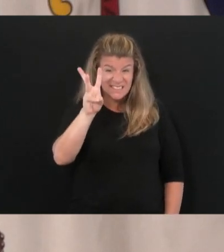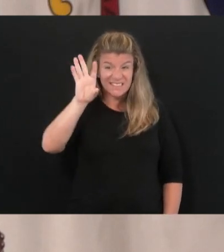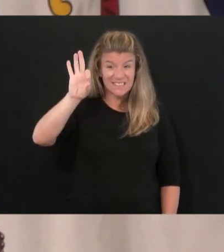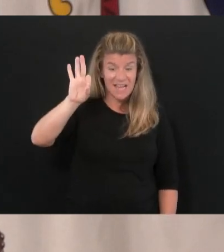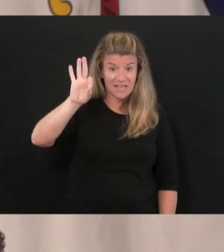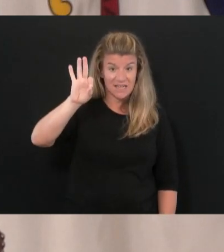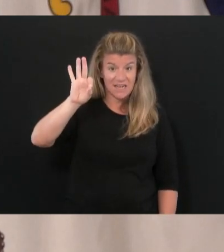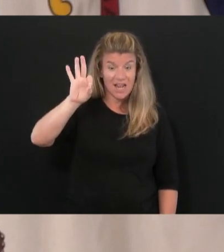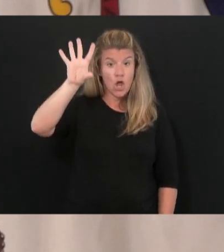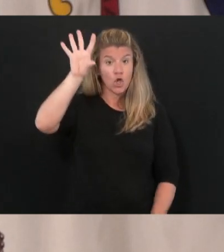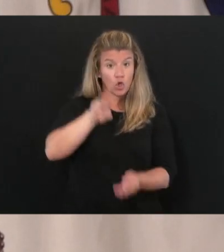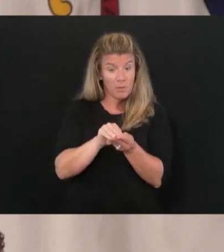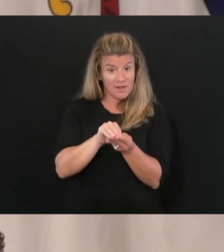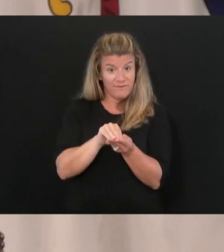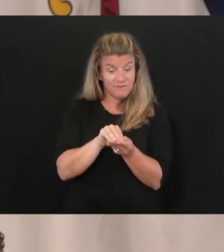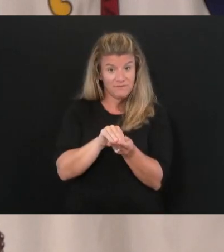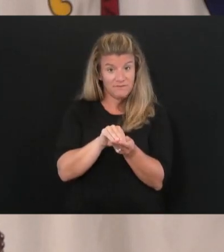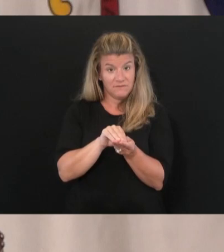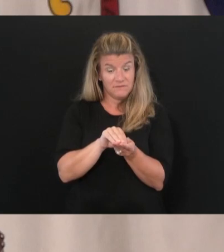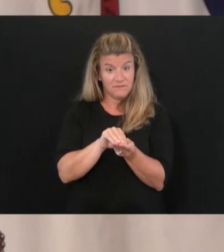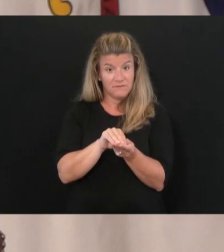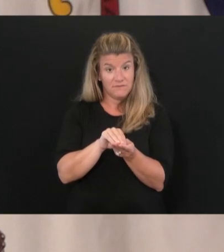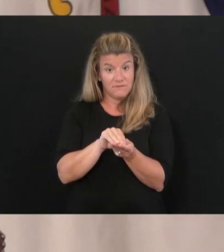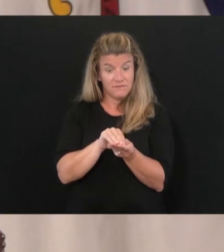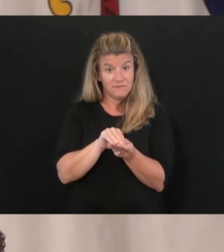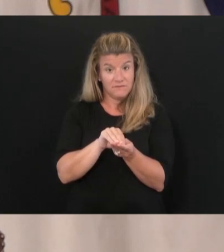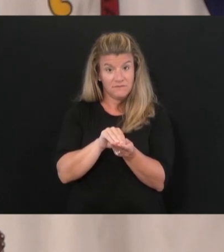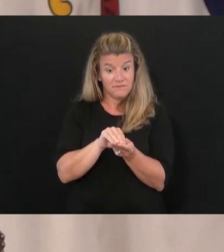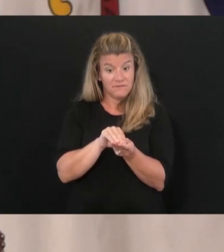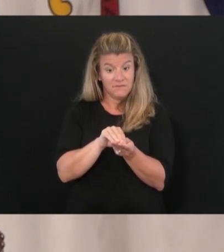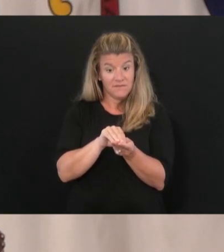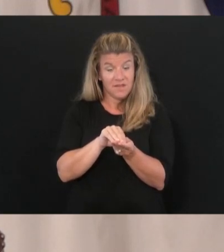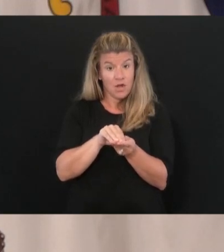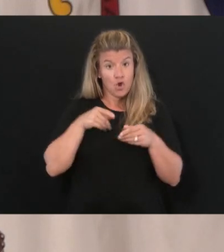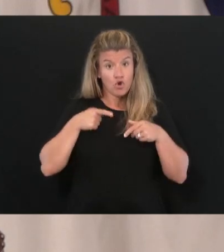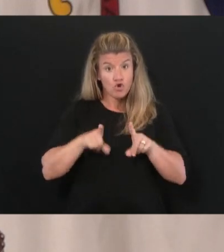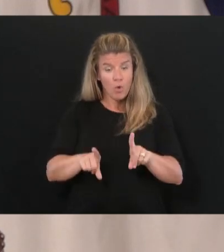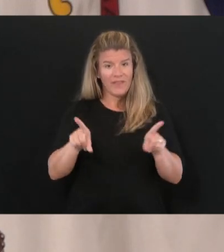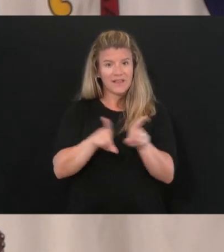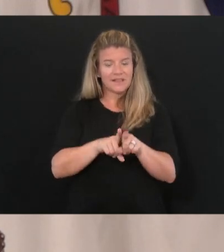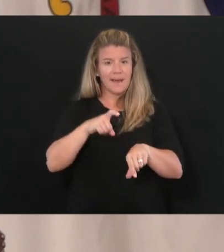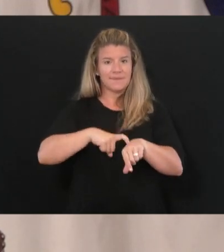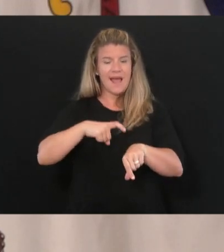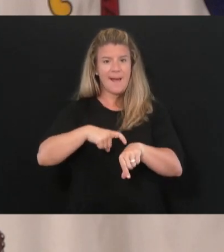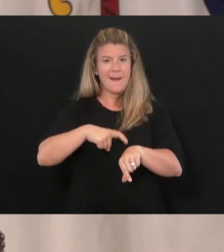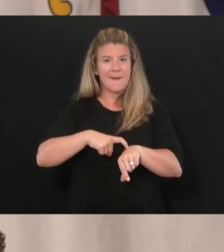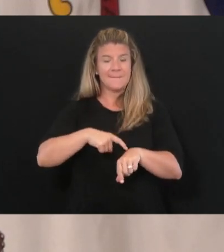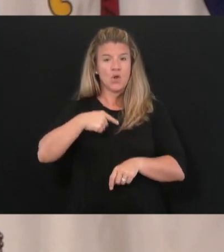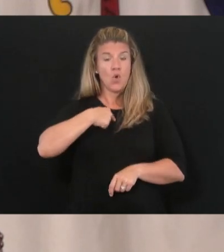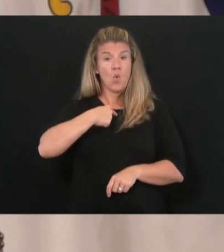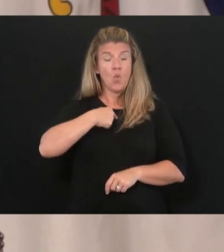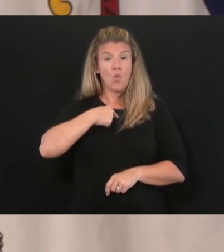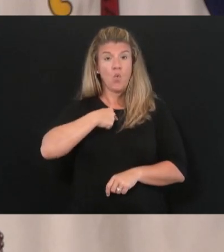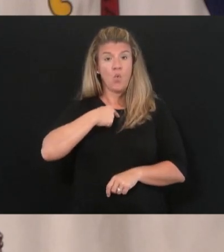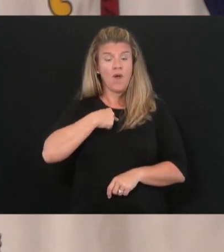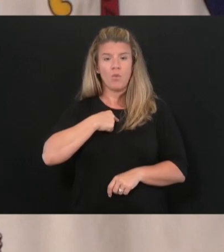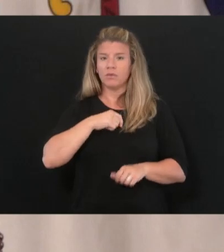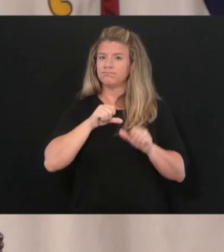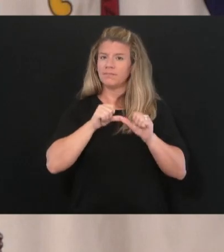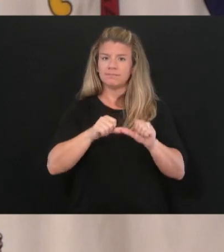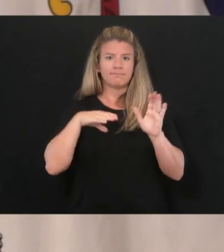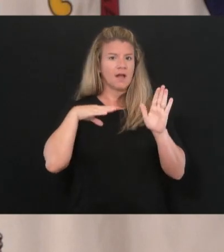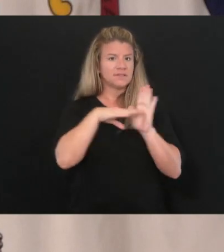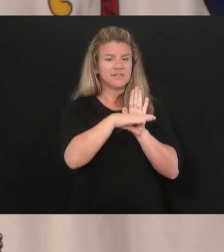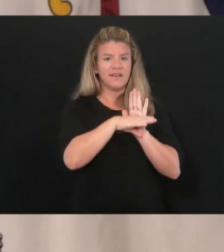3.69 cumulative. In this period right here, we were constantly 4.5 to